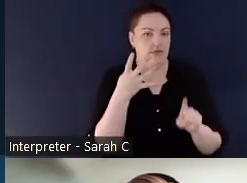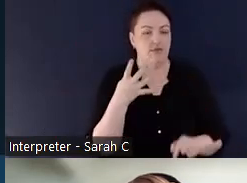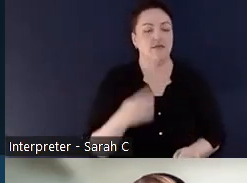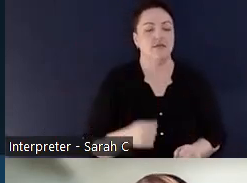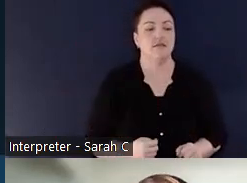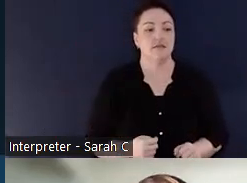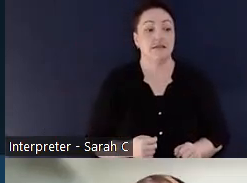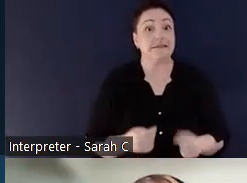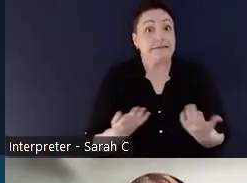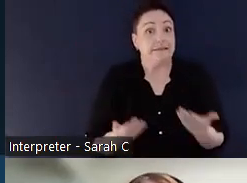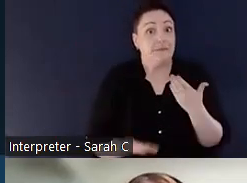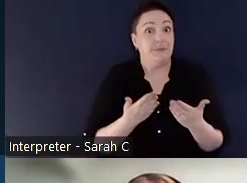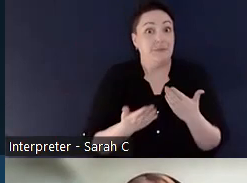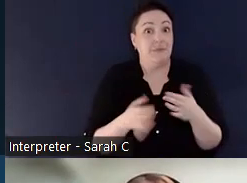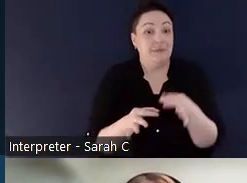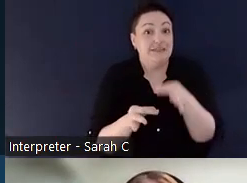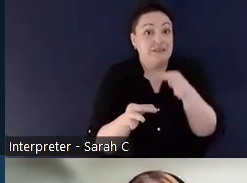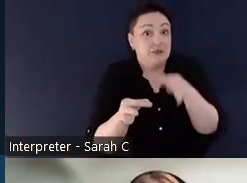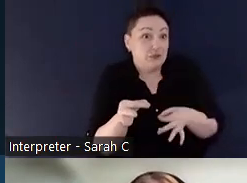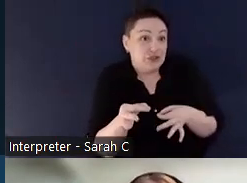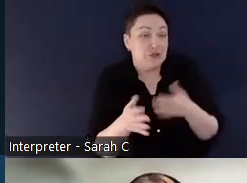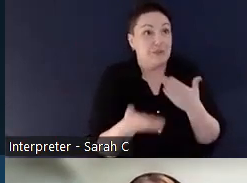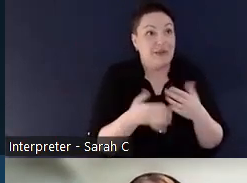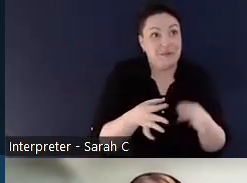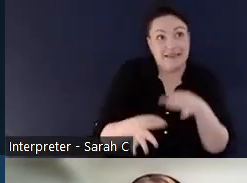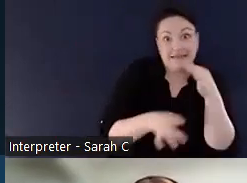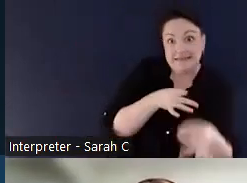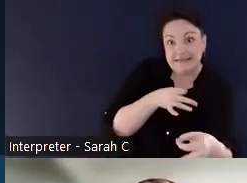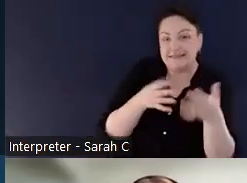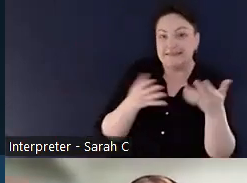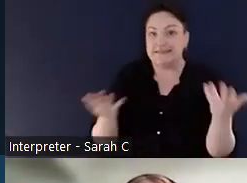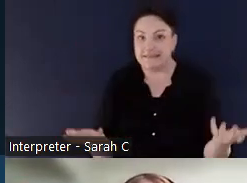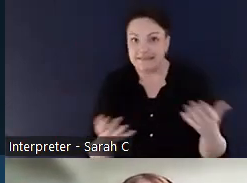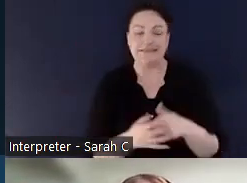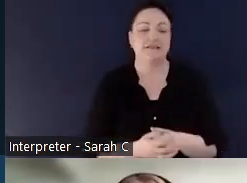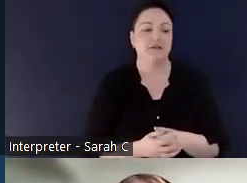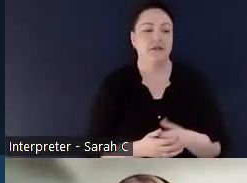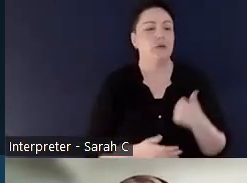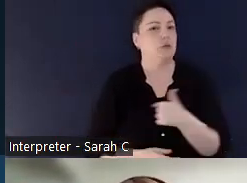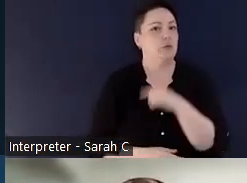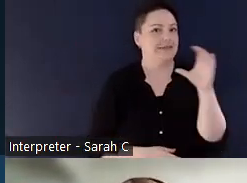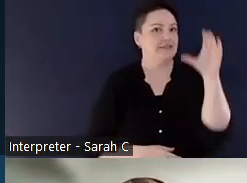Perhaps sooner, perhaps later, but that's sort of what we're assuming.